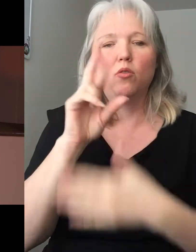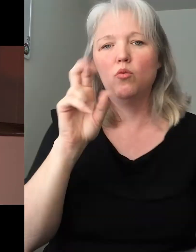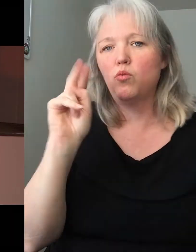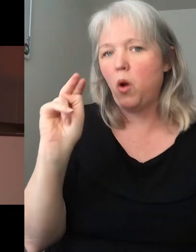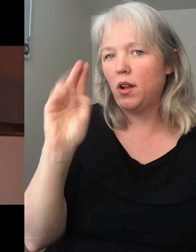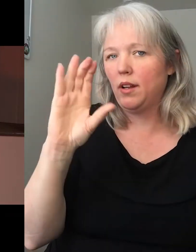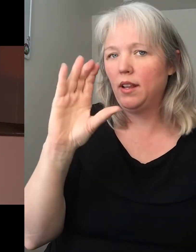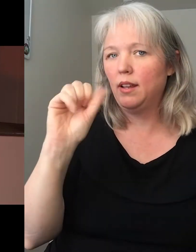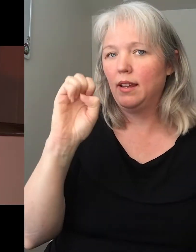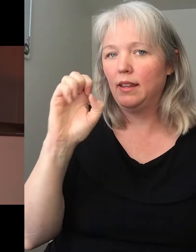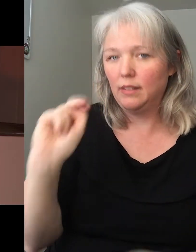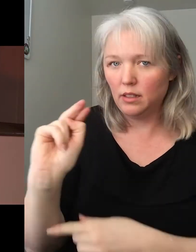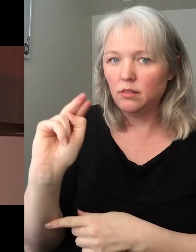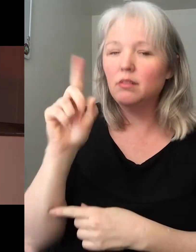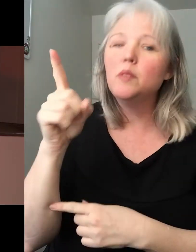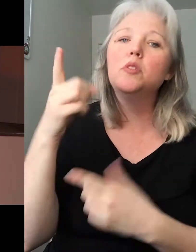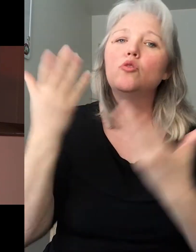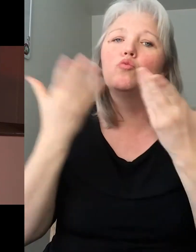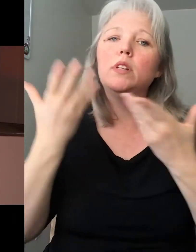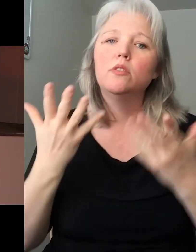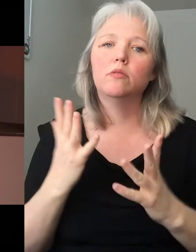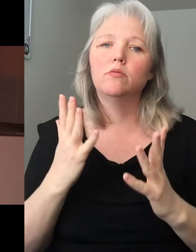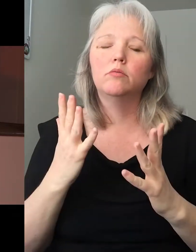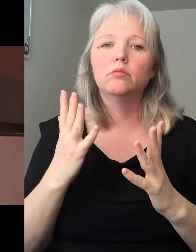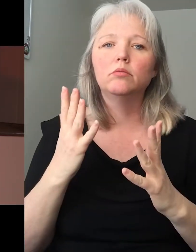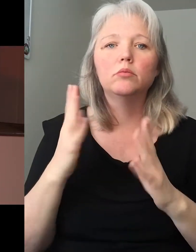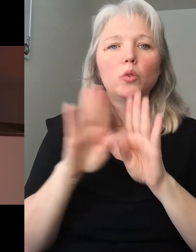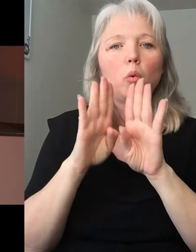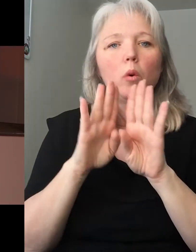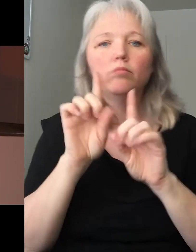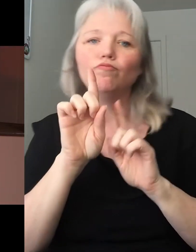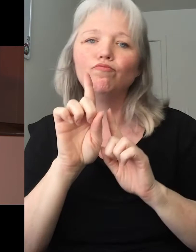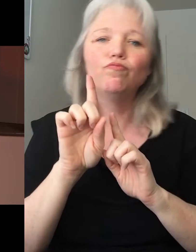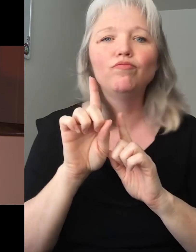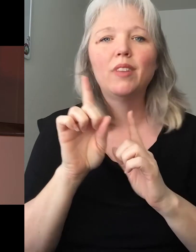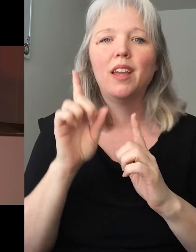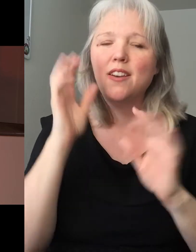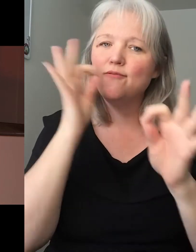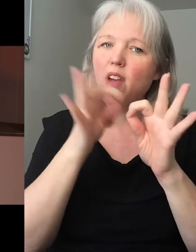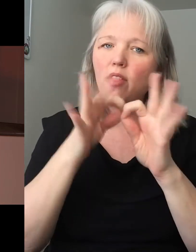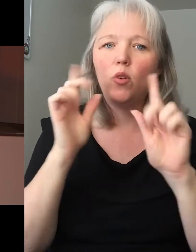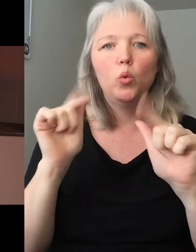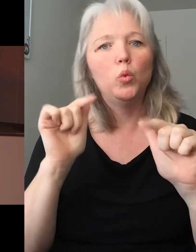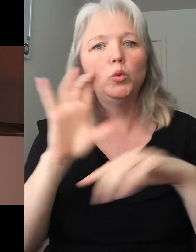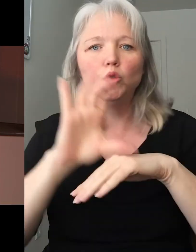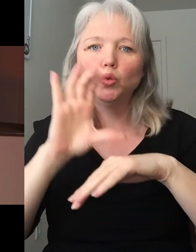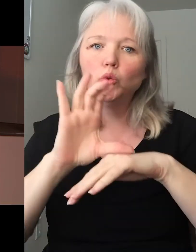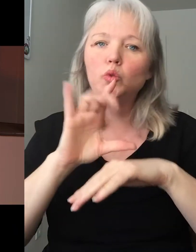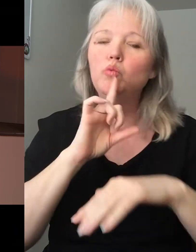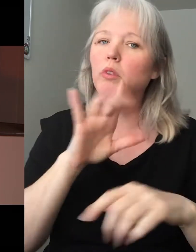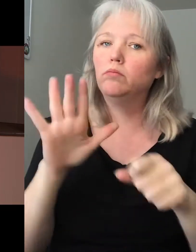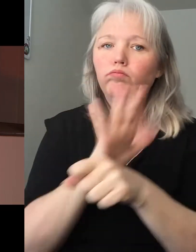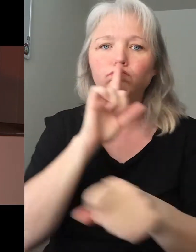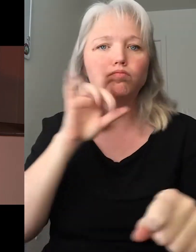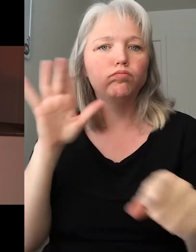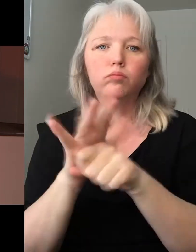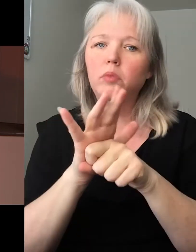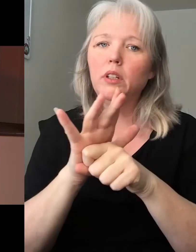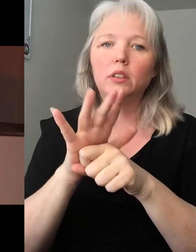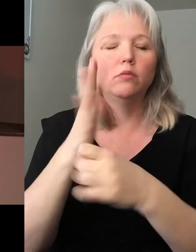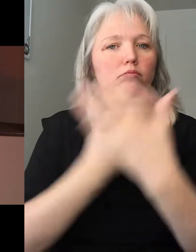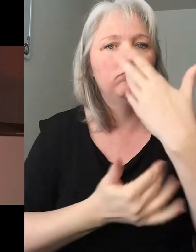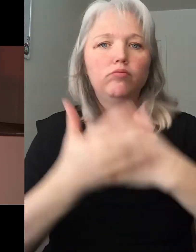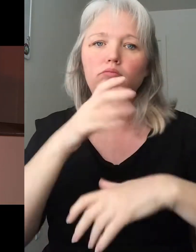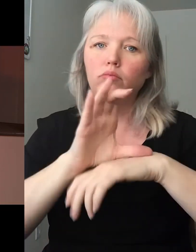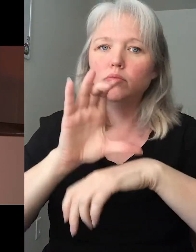was a greeter at one of our doors. He was a man who was faithful to this church and was so completely committed to the